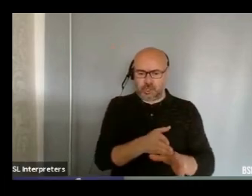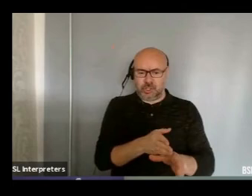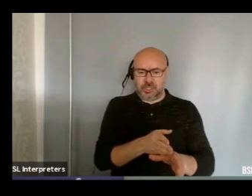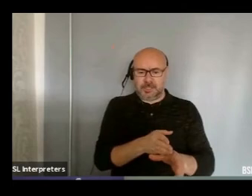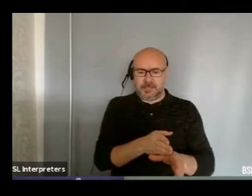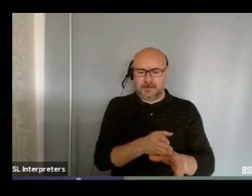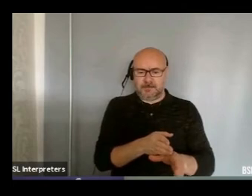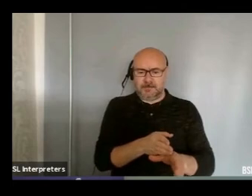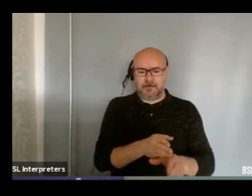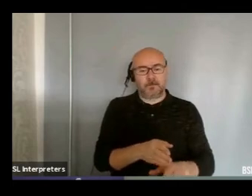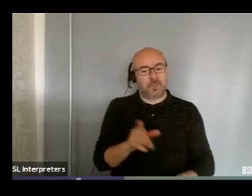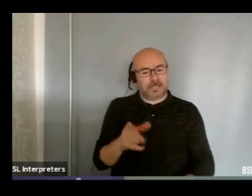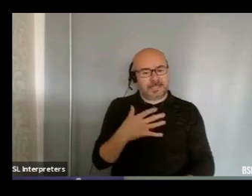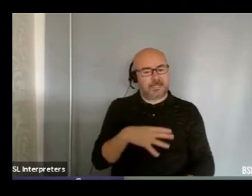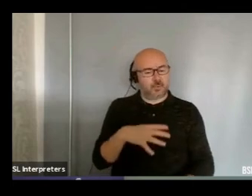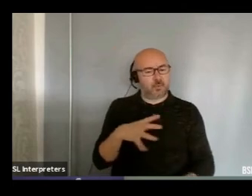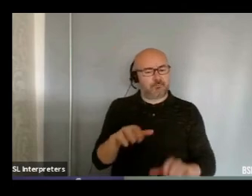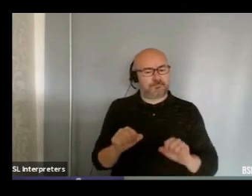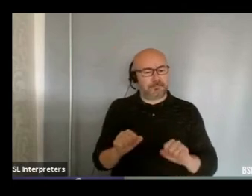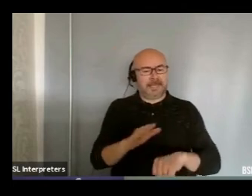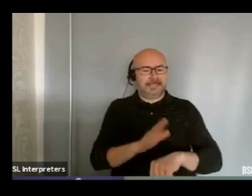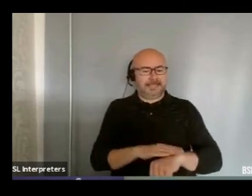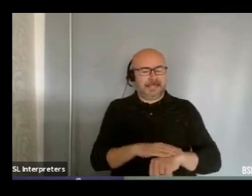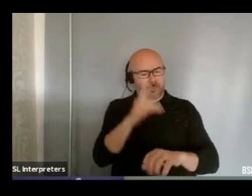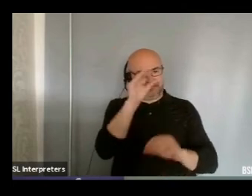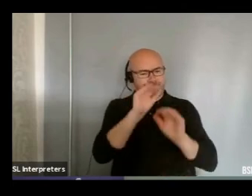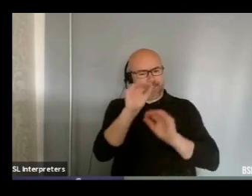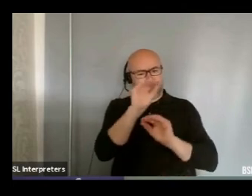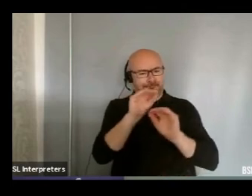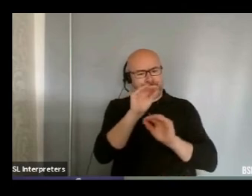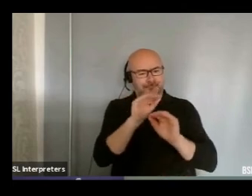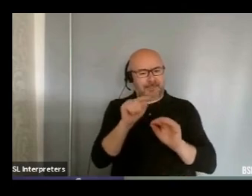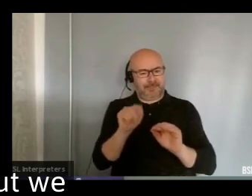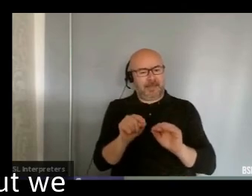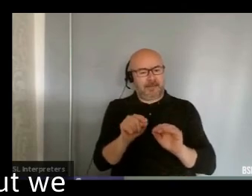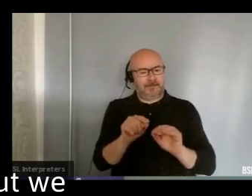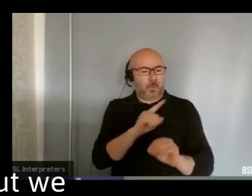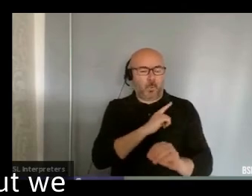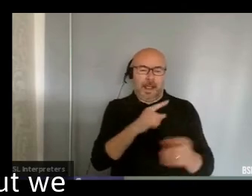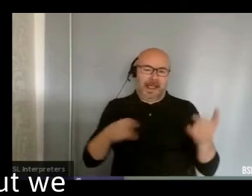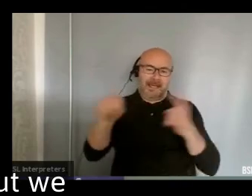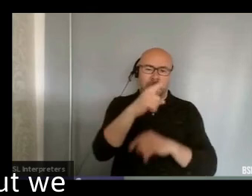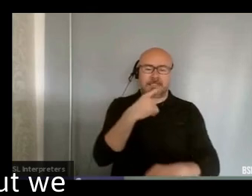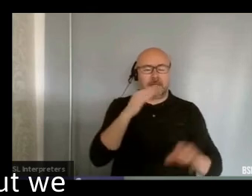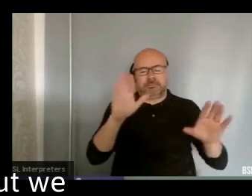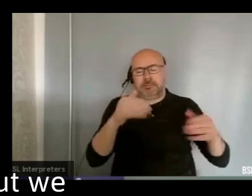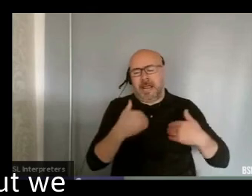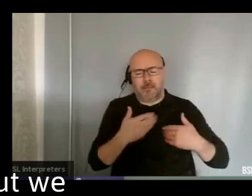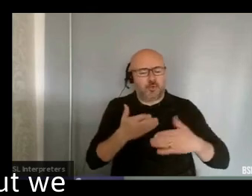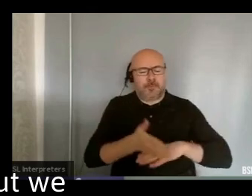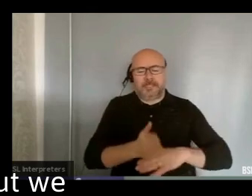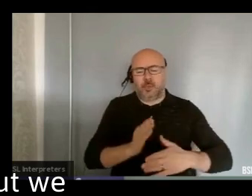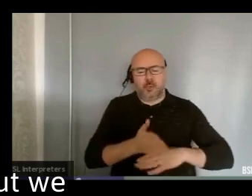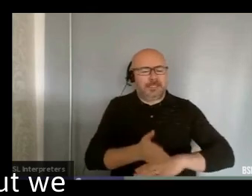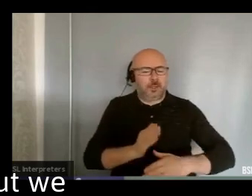IQ. What are you going to read, or what are you going to do? What are you going to watch, or what are you going to write? People are saying, I'm too busy, but we can't leave